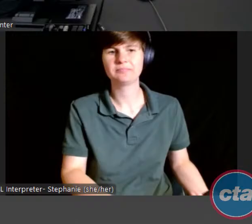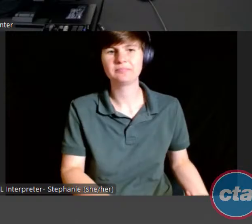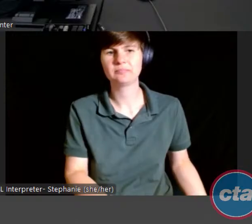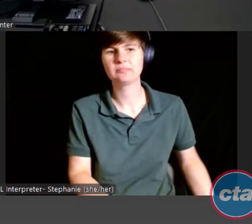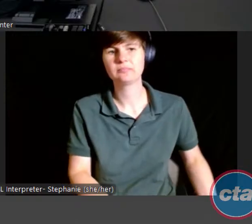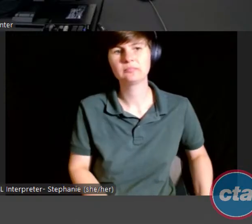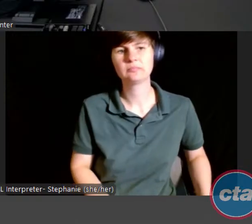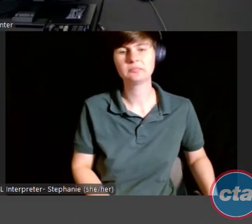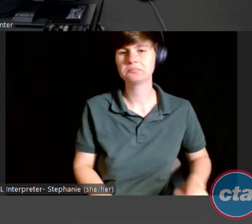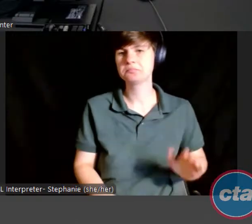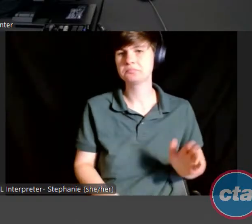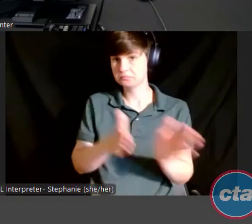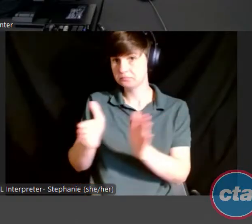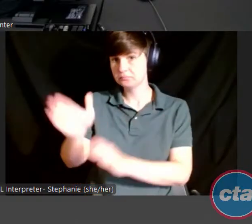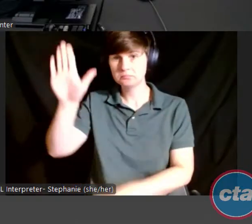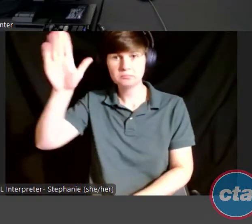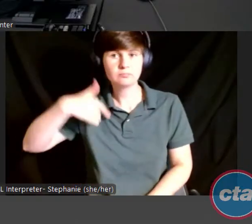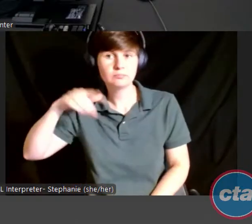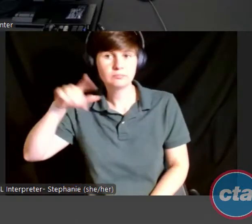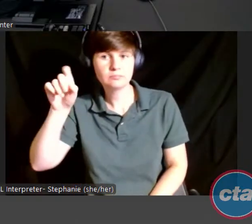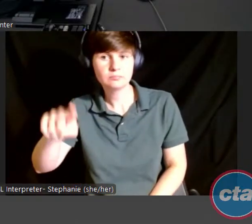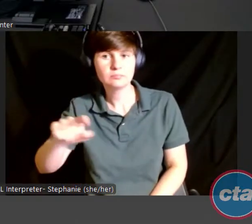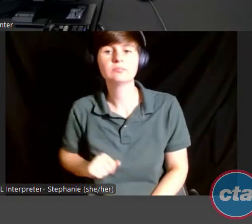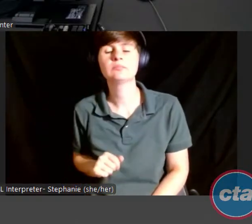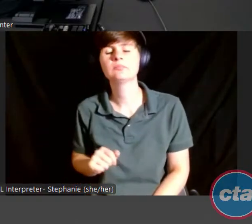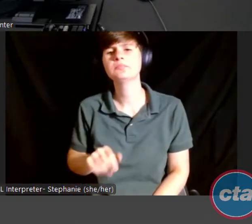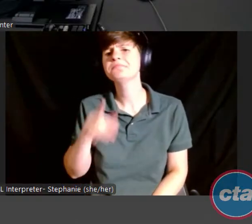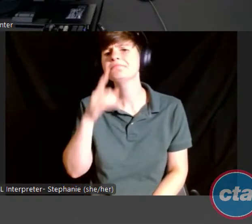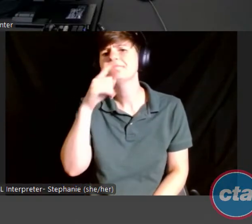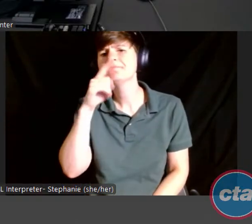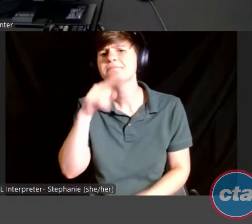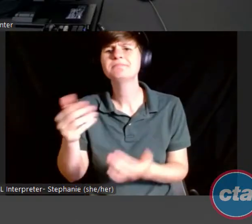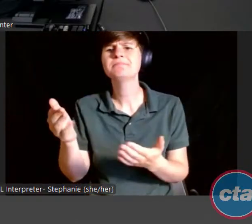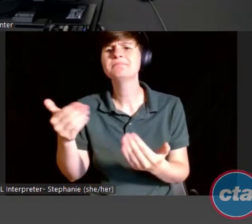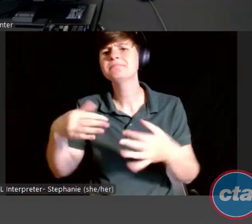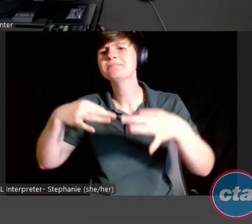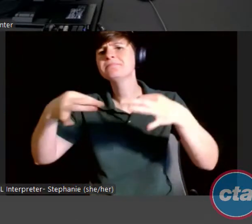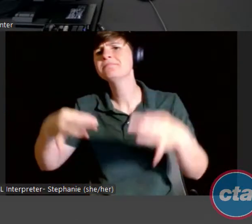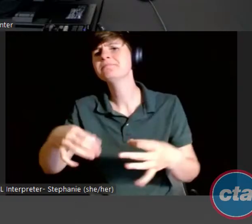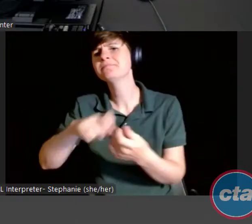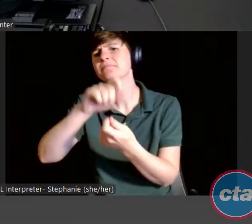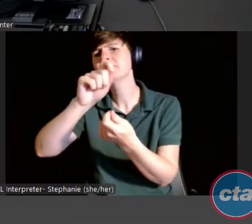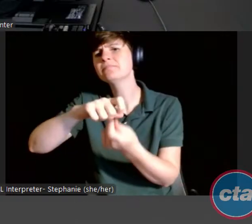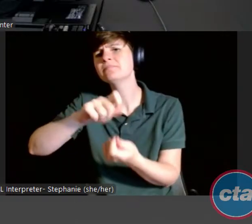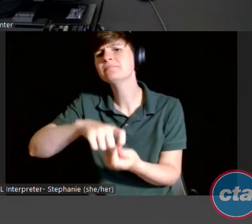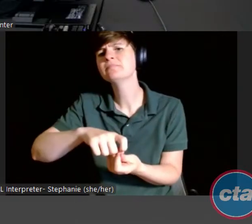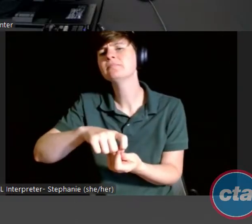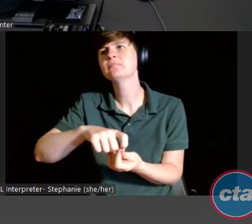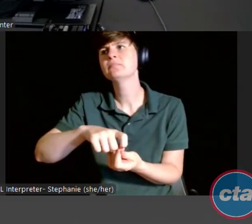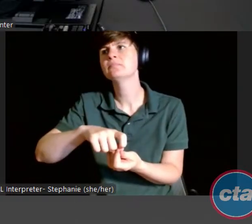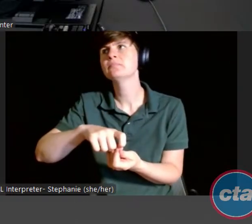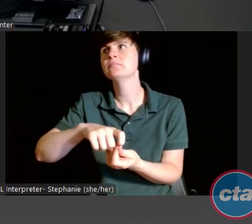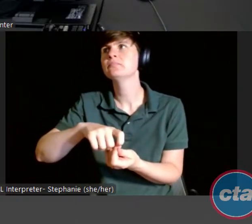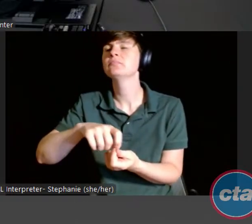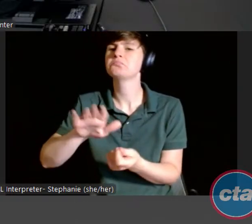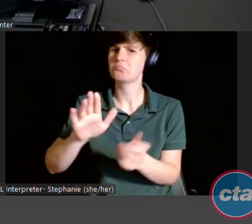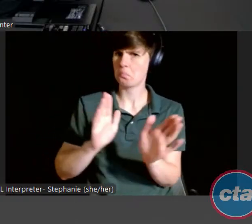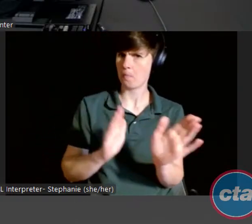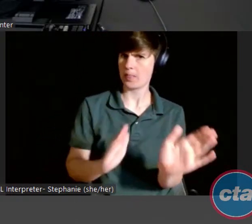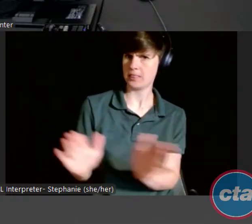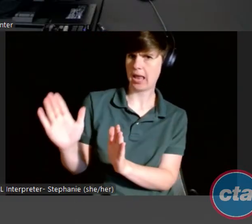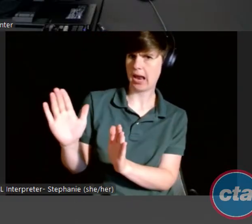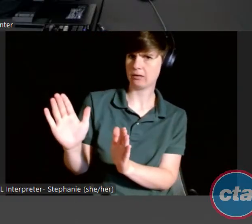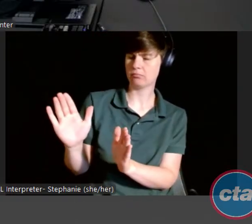question. I was wondering if you could give us any details on the plan y'all have to seek